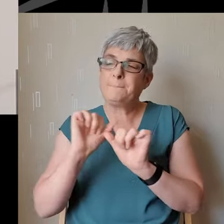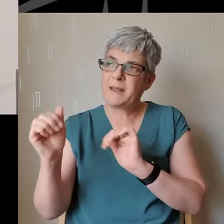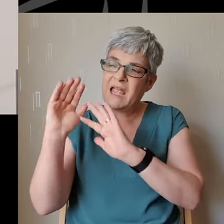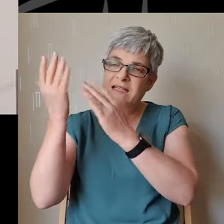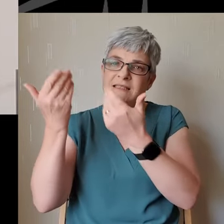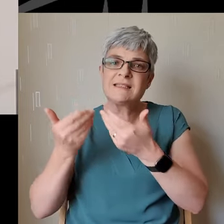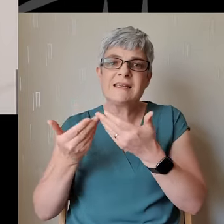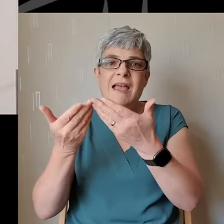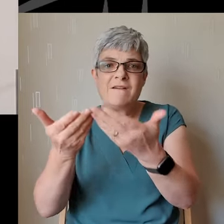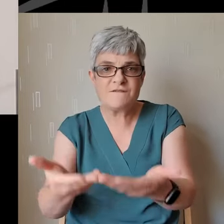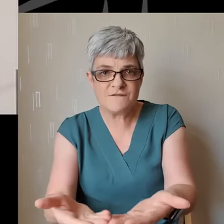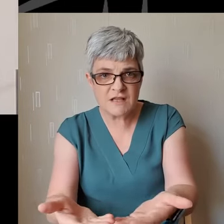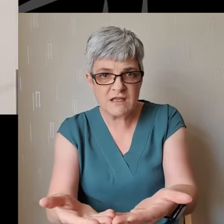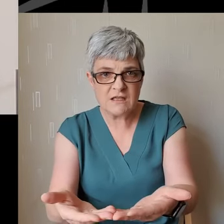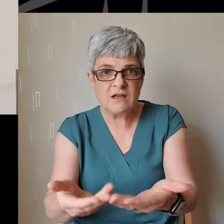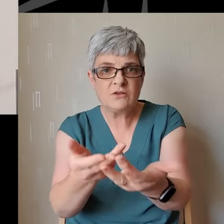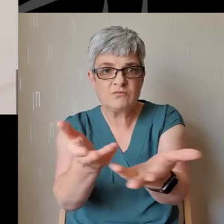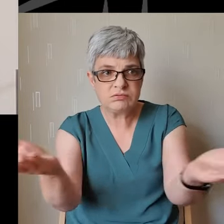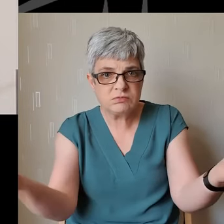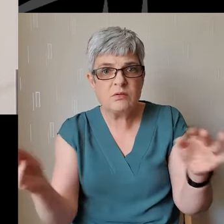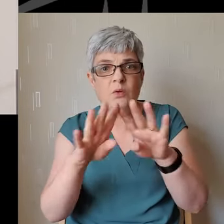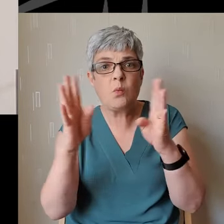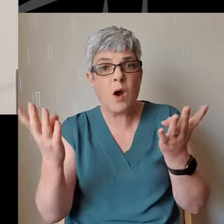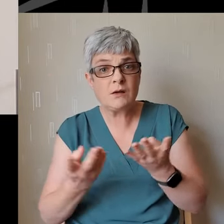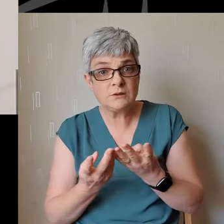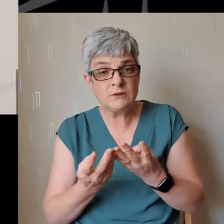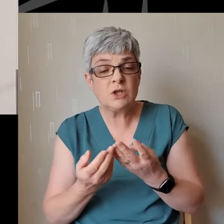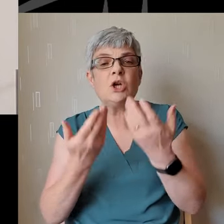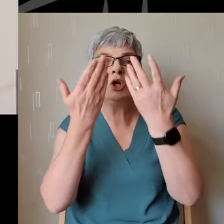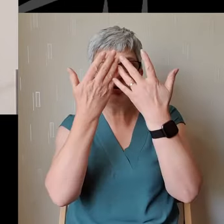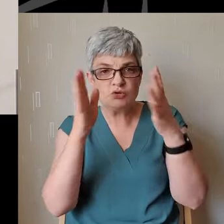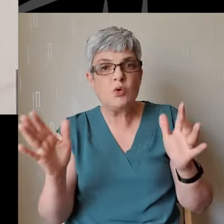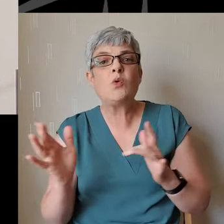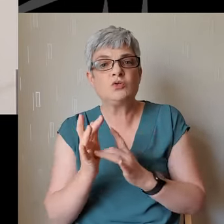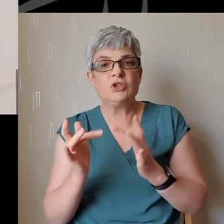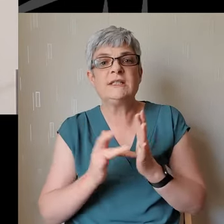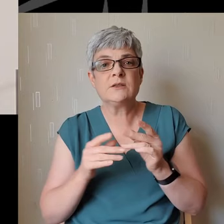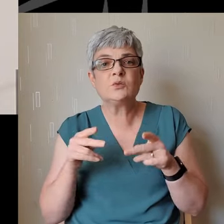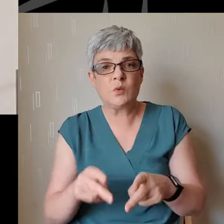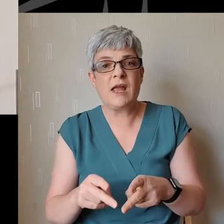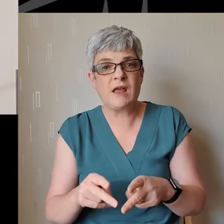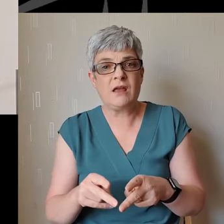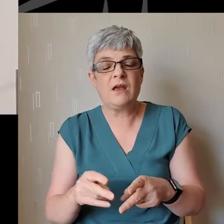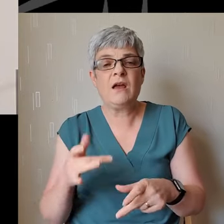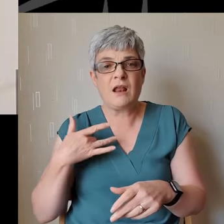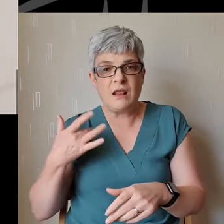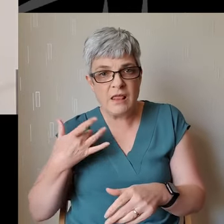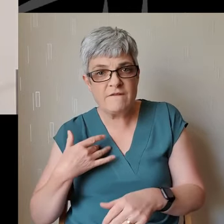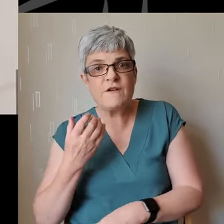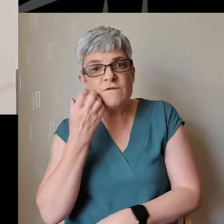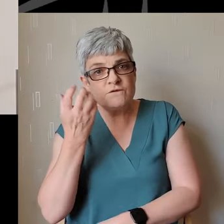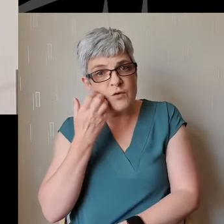can give to the world is to show a more Jesus way, to live more fruitfully for Jesus.